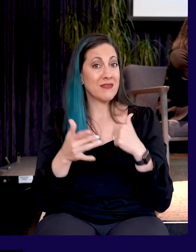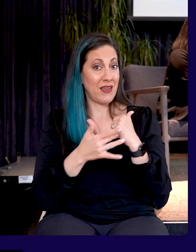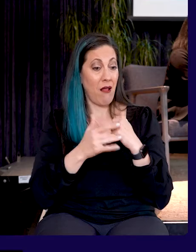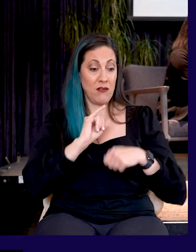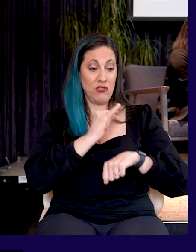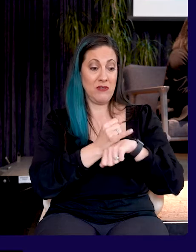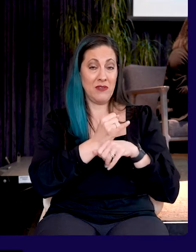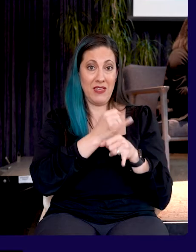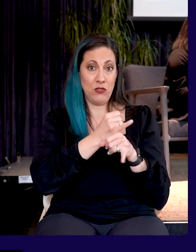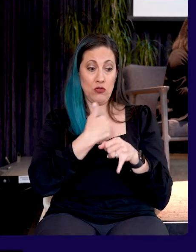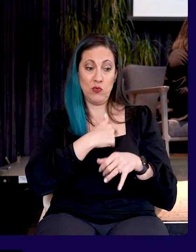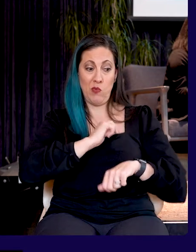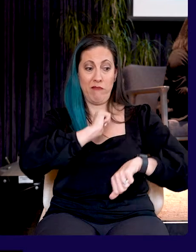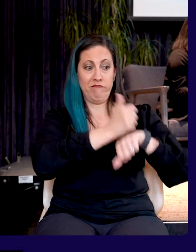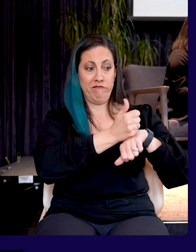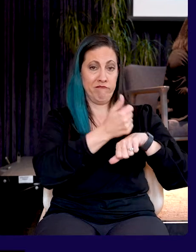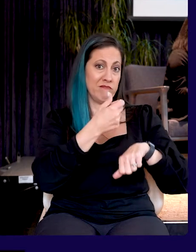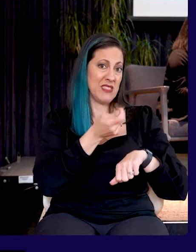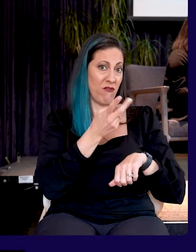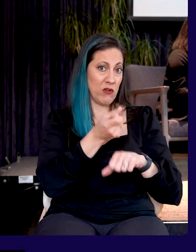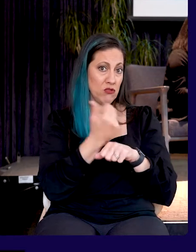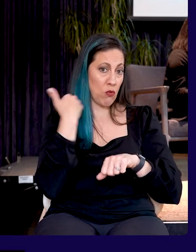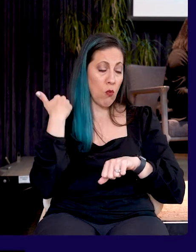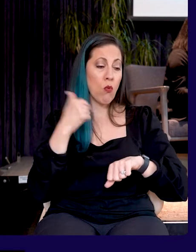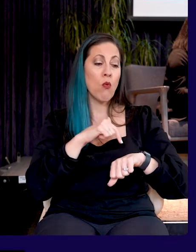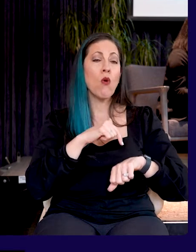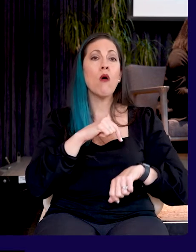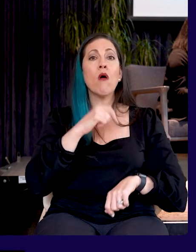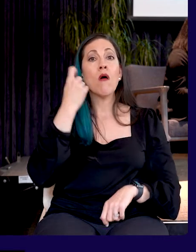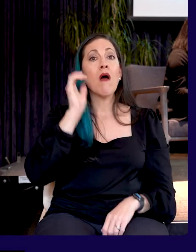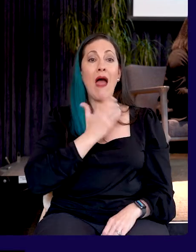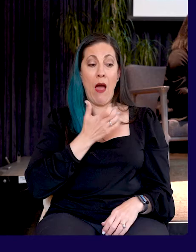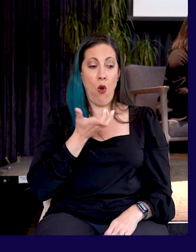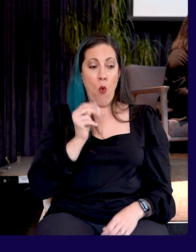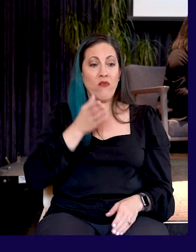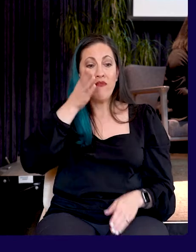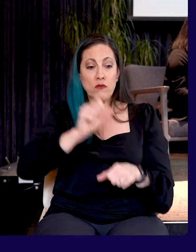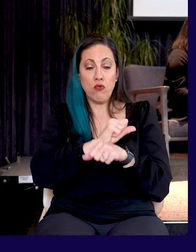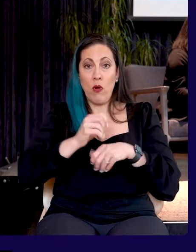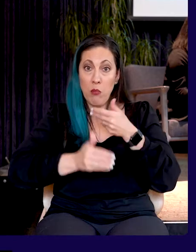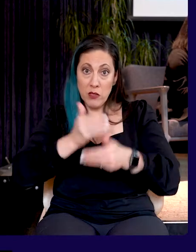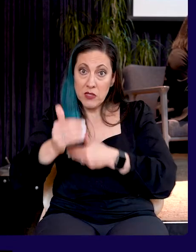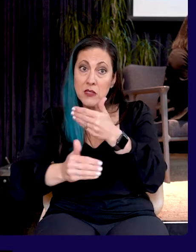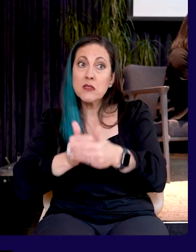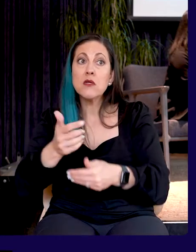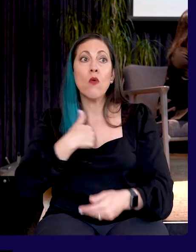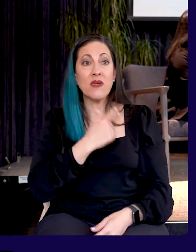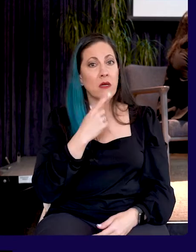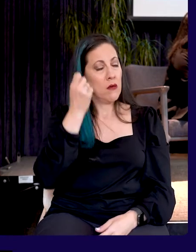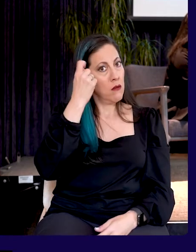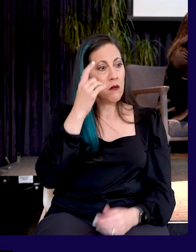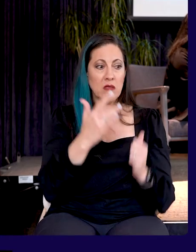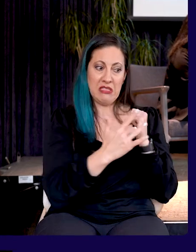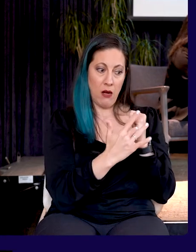Institute was created at the AFL-CIO several years ago was a result of our own future of work process, which said, listen,